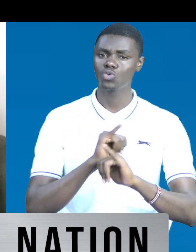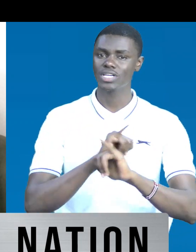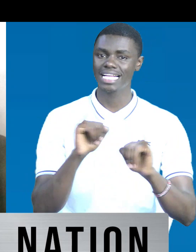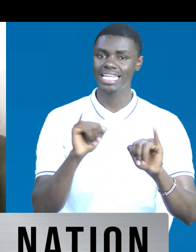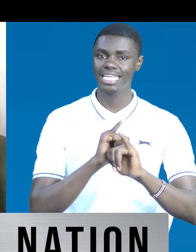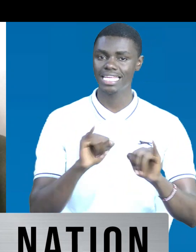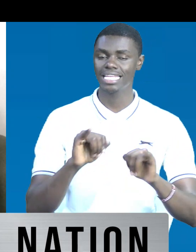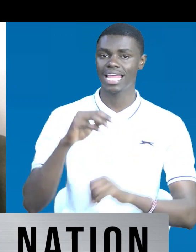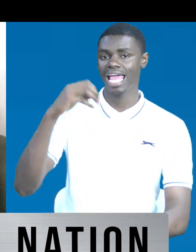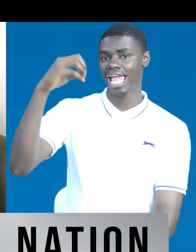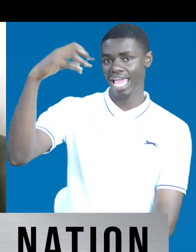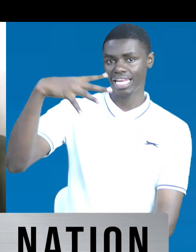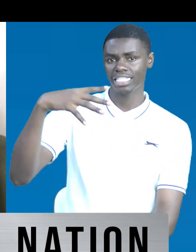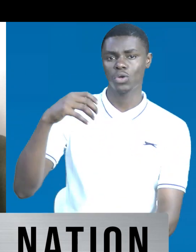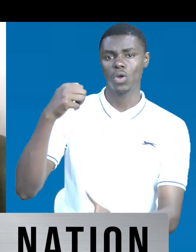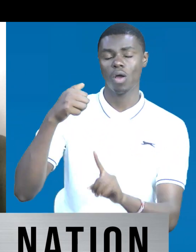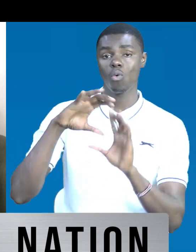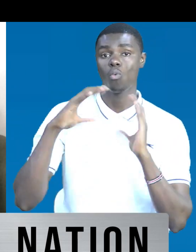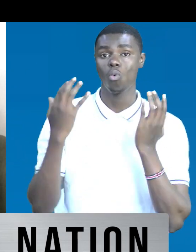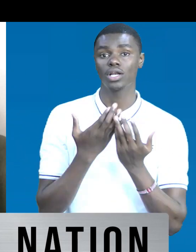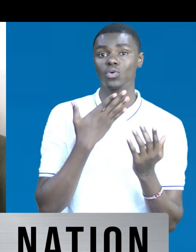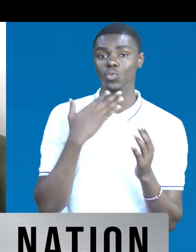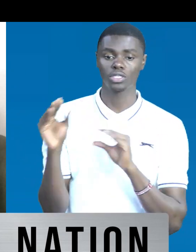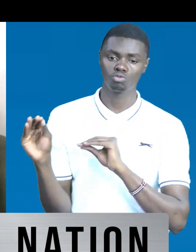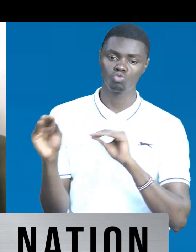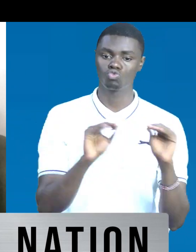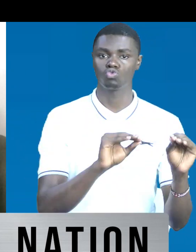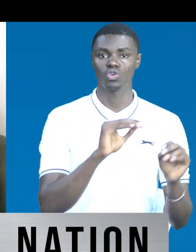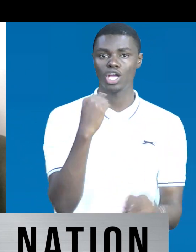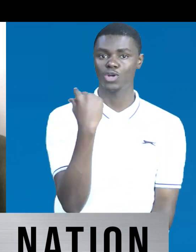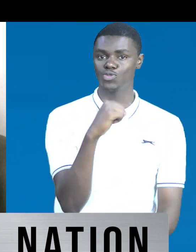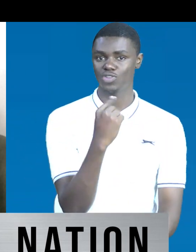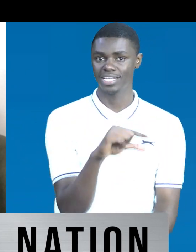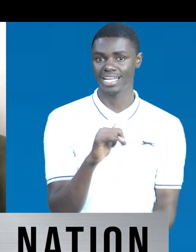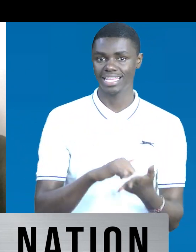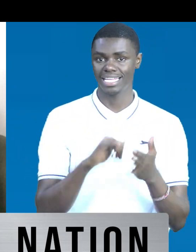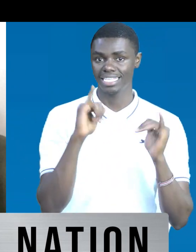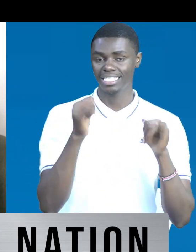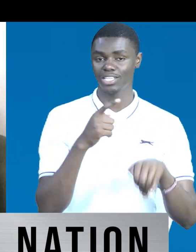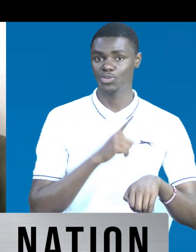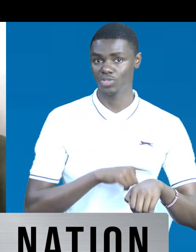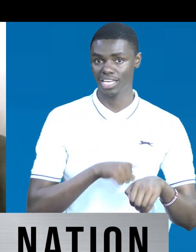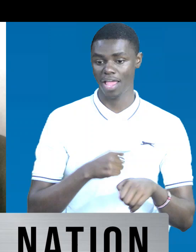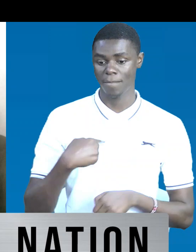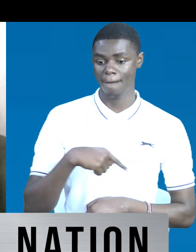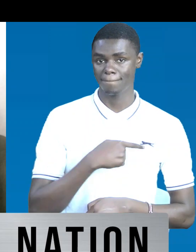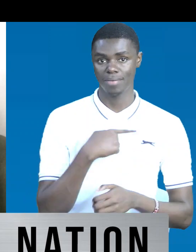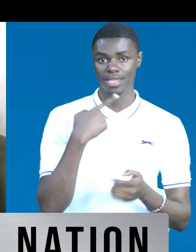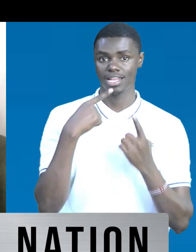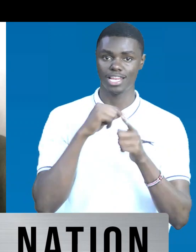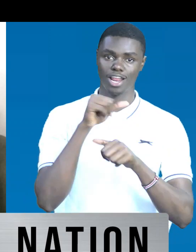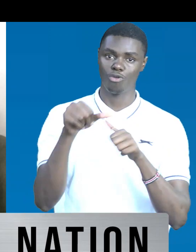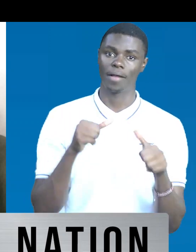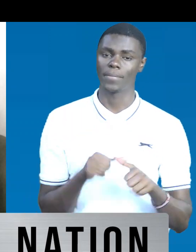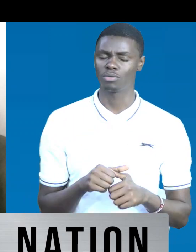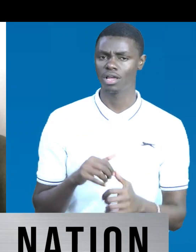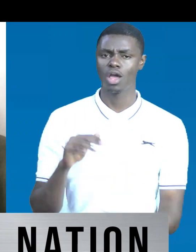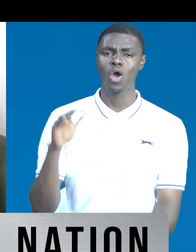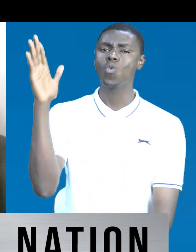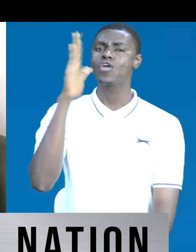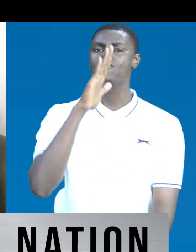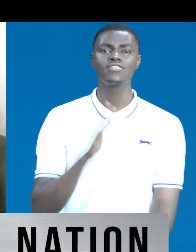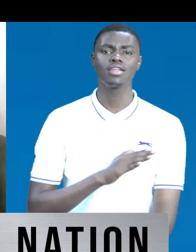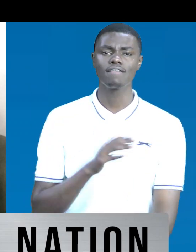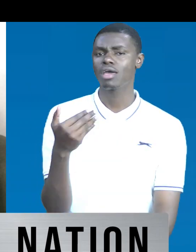energy. We're advocating, the world wants to go green. Yes, that is the new era that I'm talking about. Okay. Yes. We've never